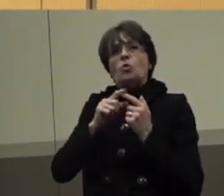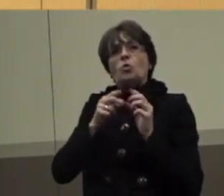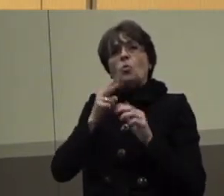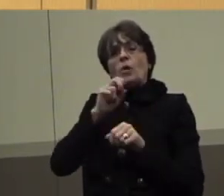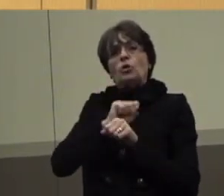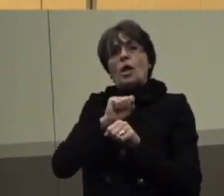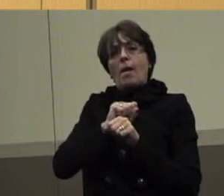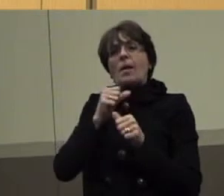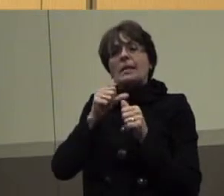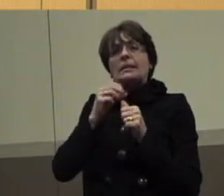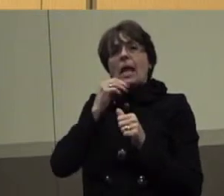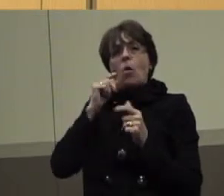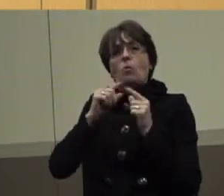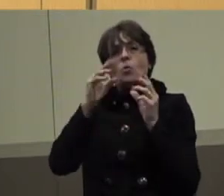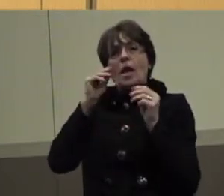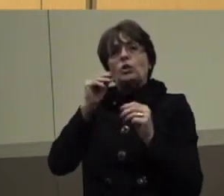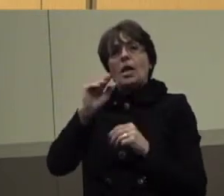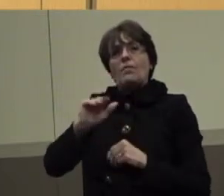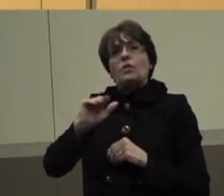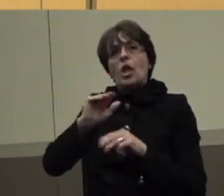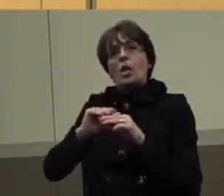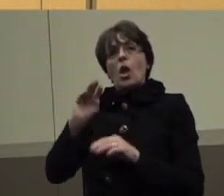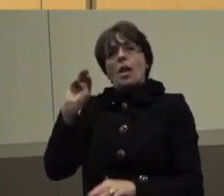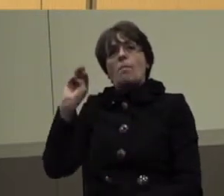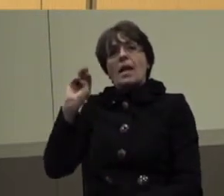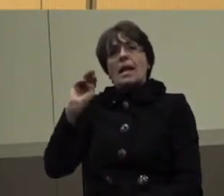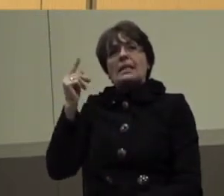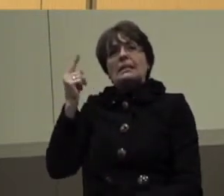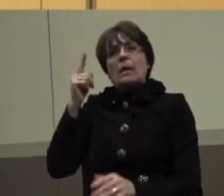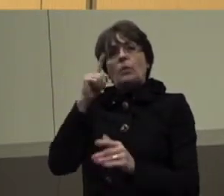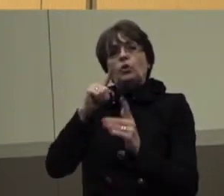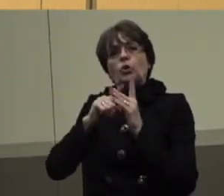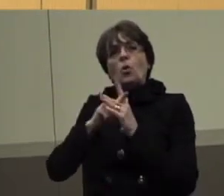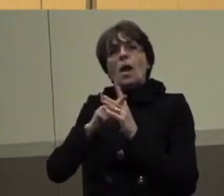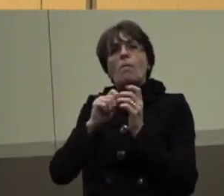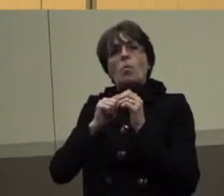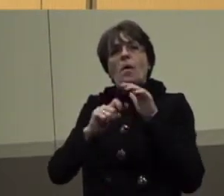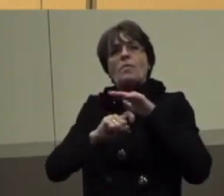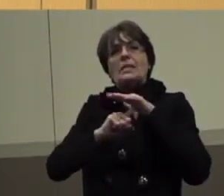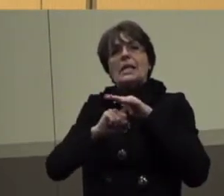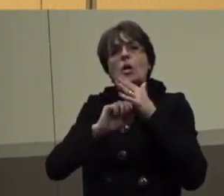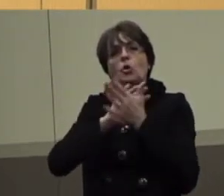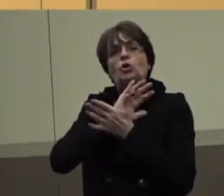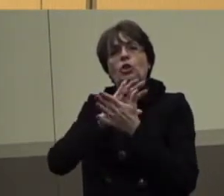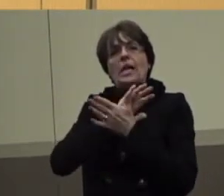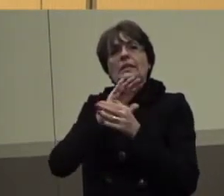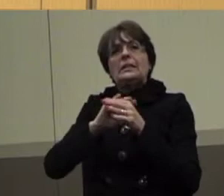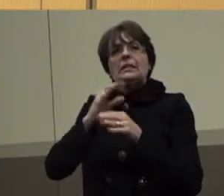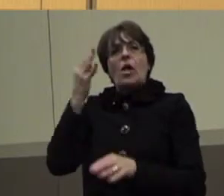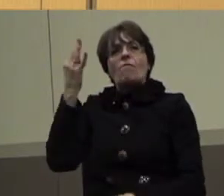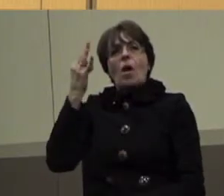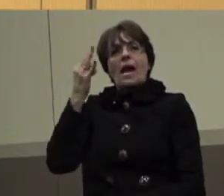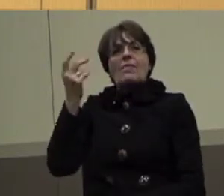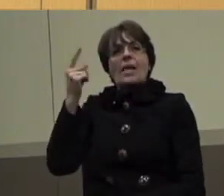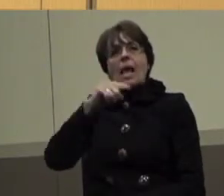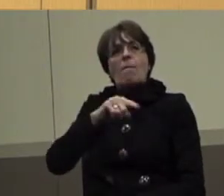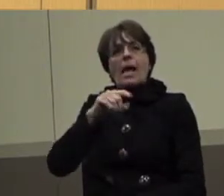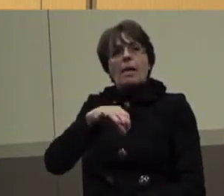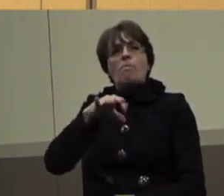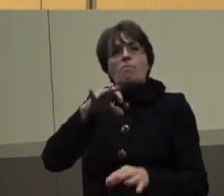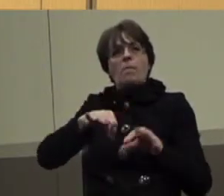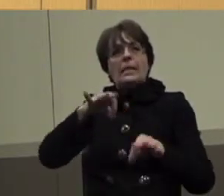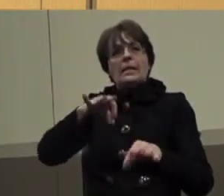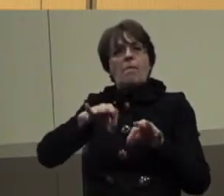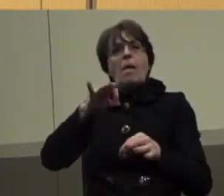to educate her child. And on Monday, somebody showed up with ditto sheets, and on Friday they came back to pick them up. This